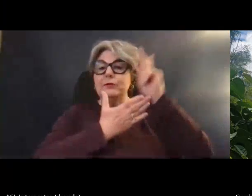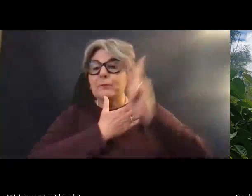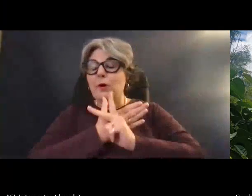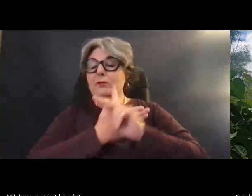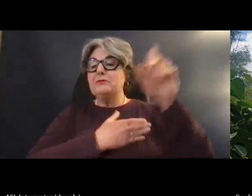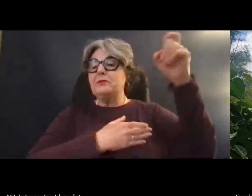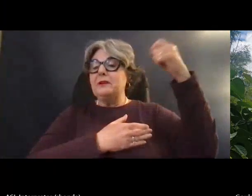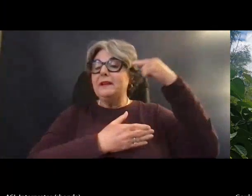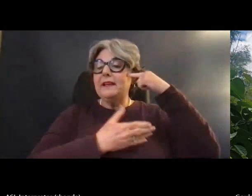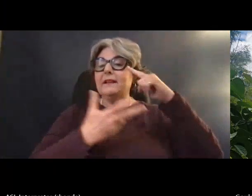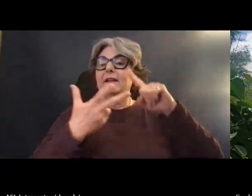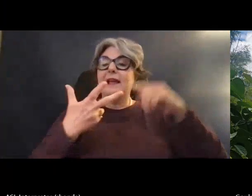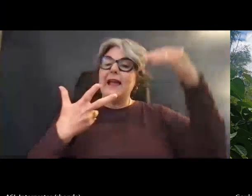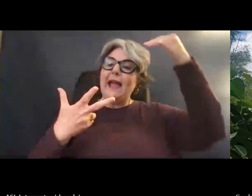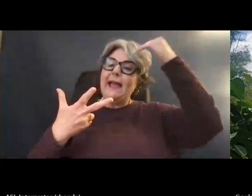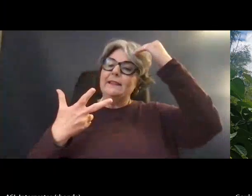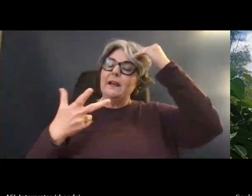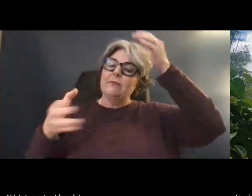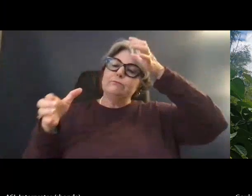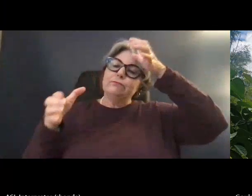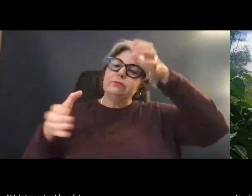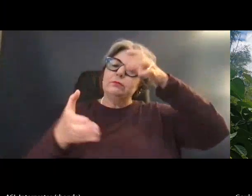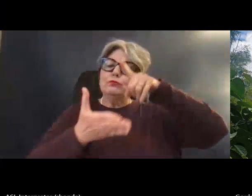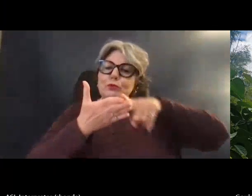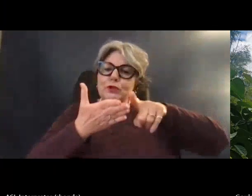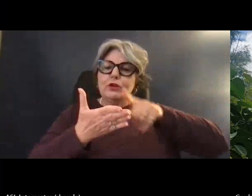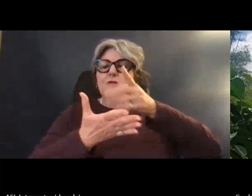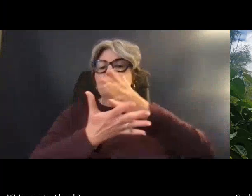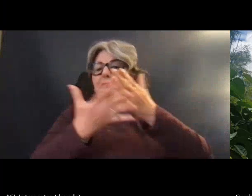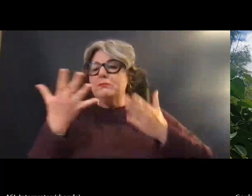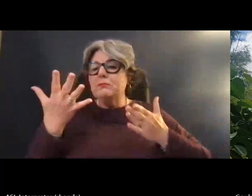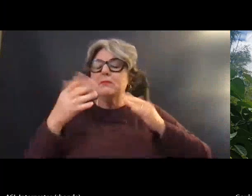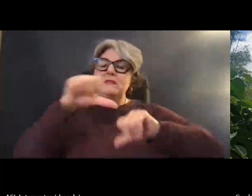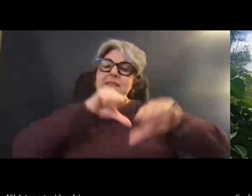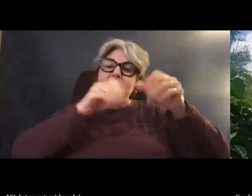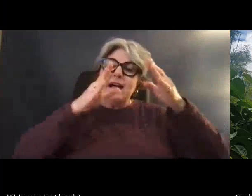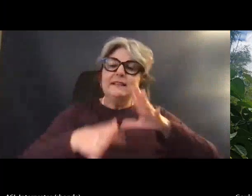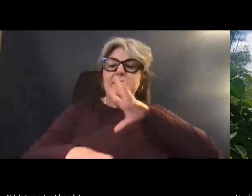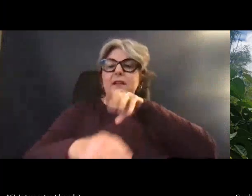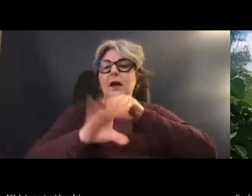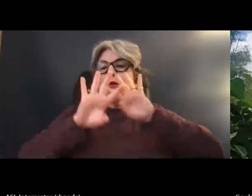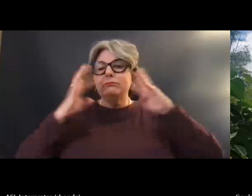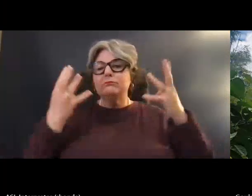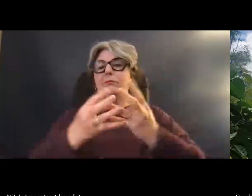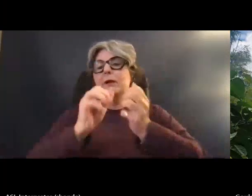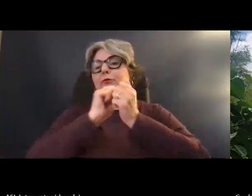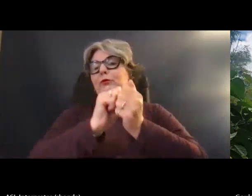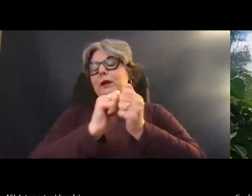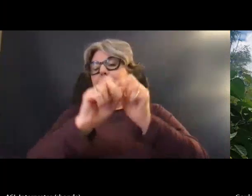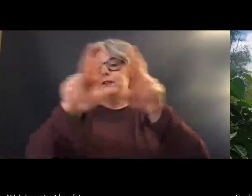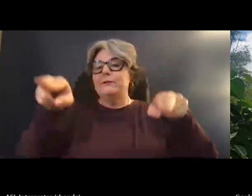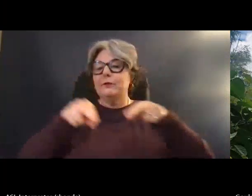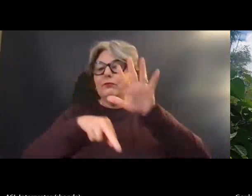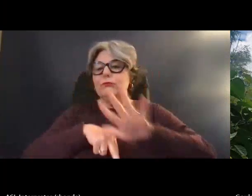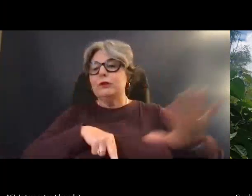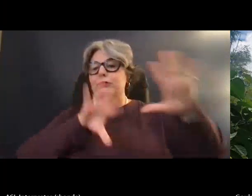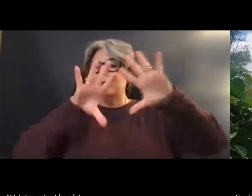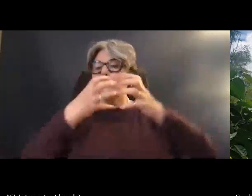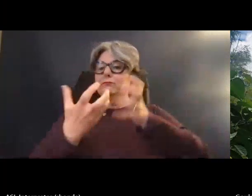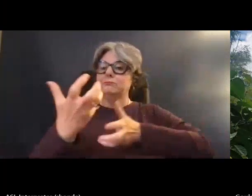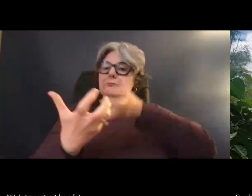knowledge partners to scale successes that we have seen in different parts of the world to different regions, and really fit the